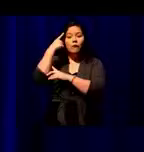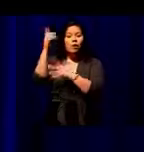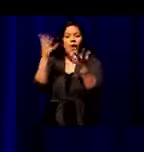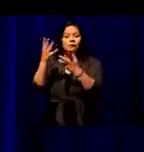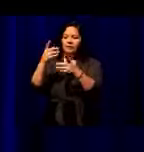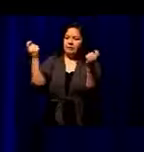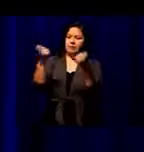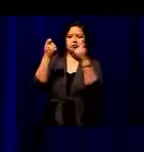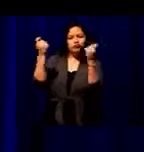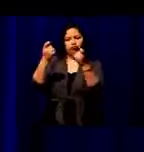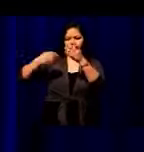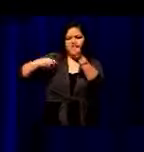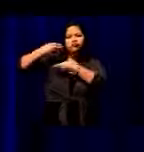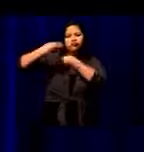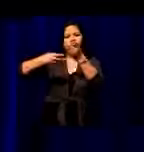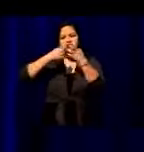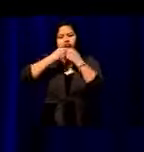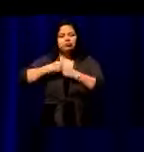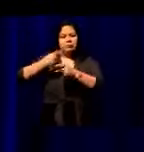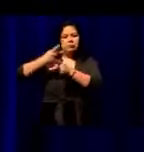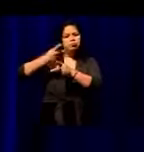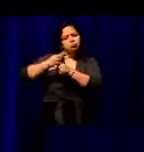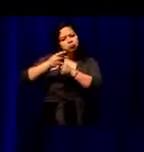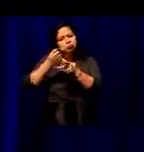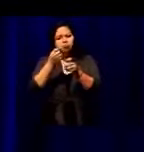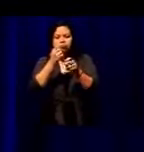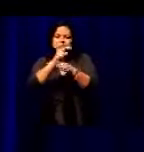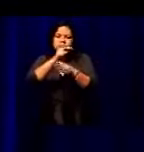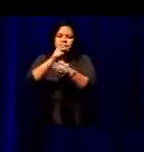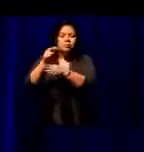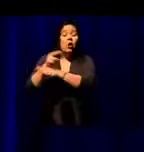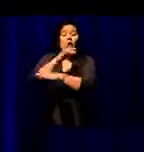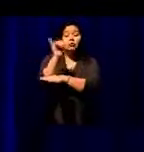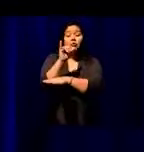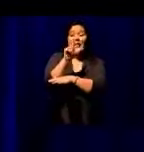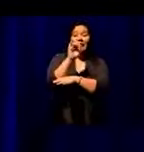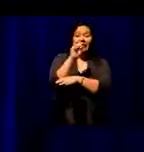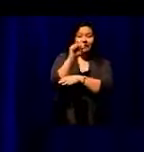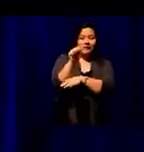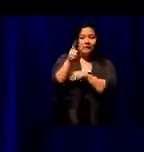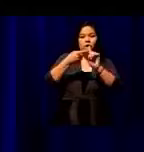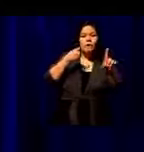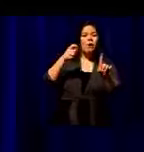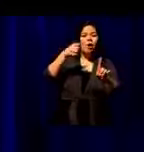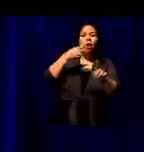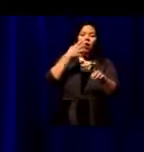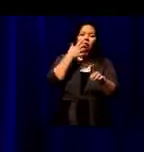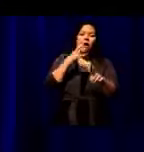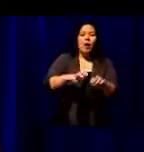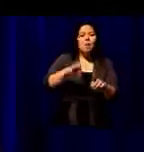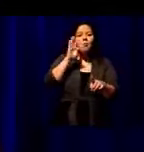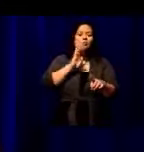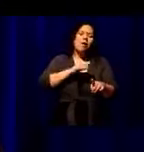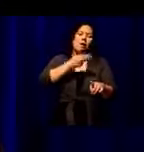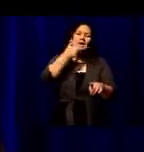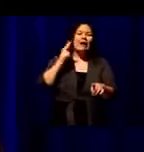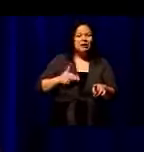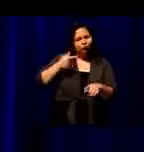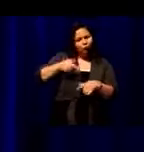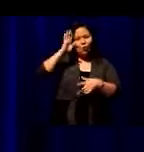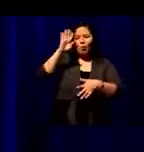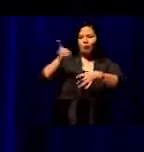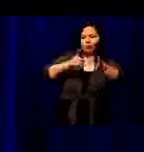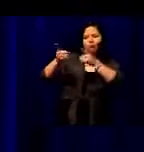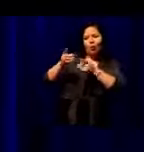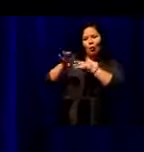and also Lisa Falafi from Hot Brown Honey to direct our opening bashes this